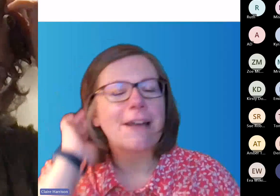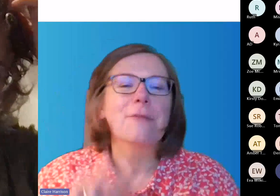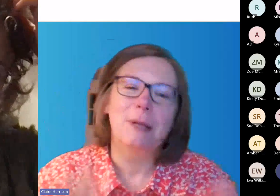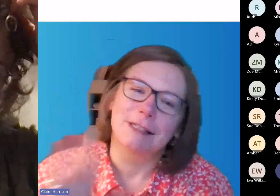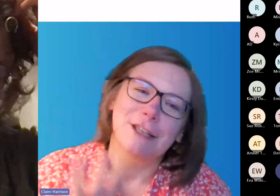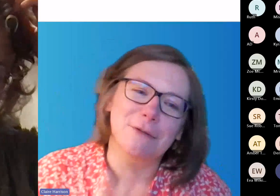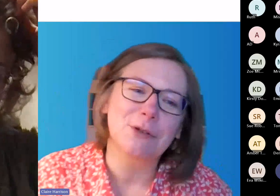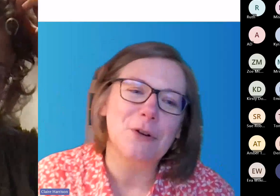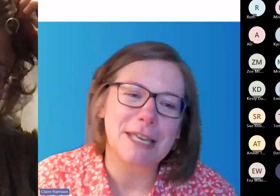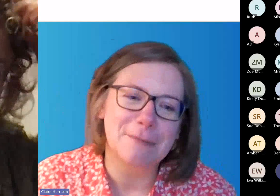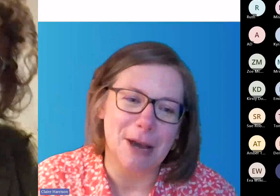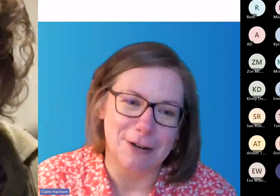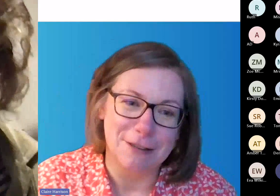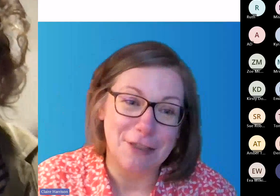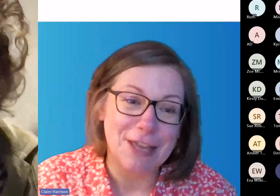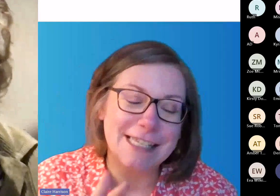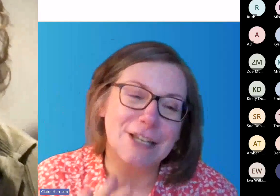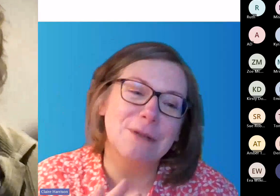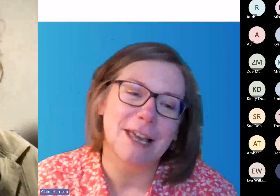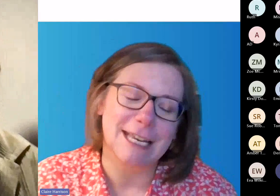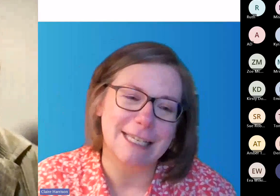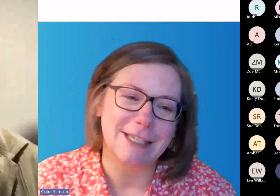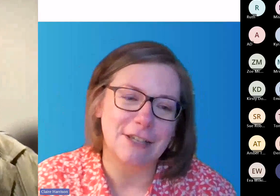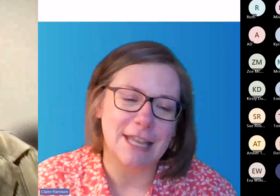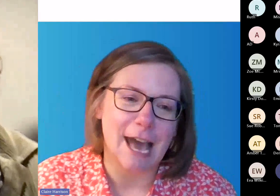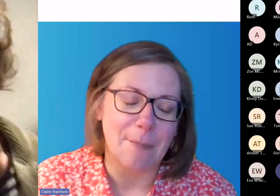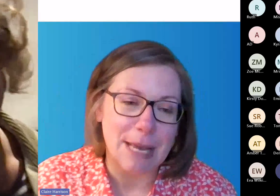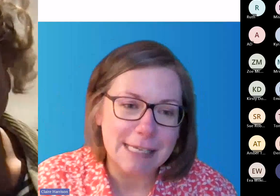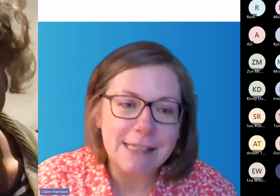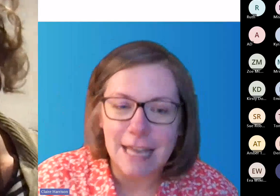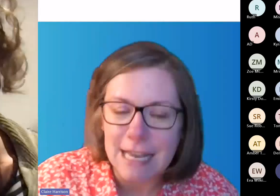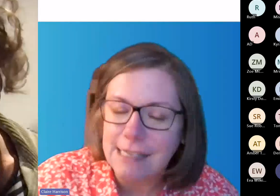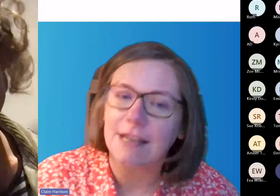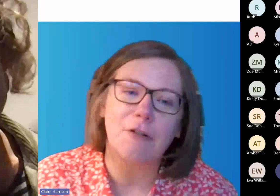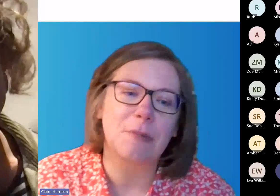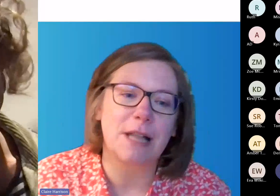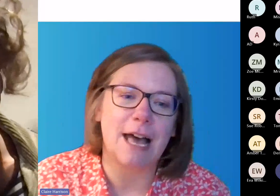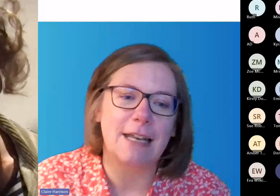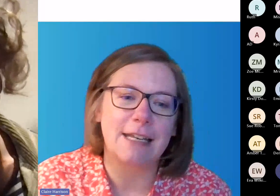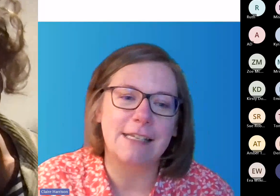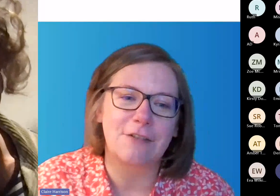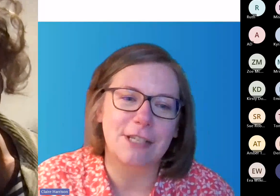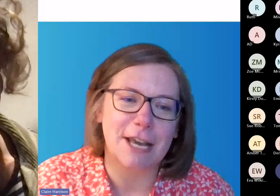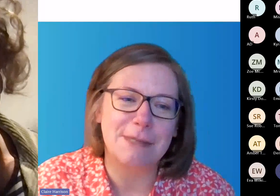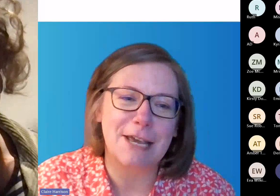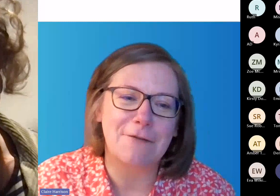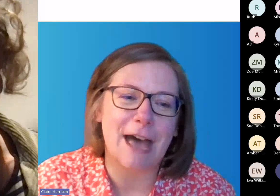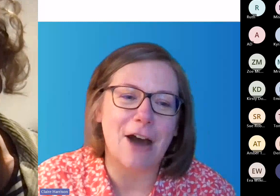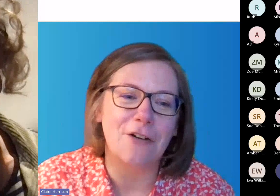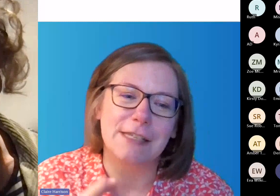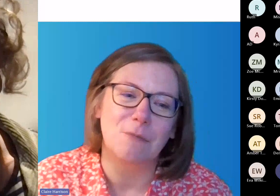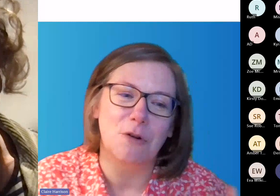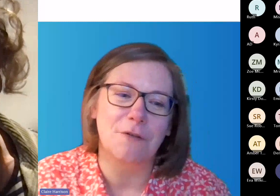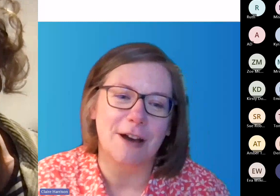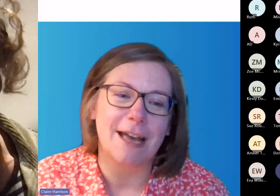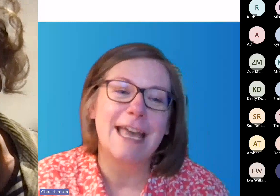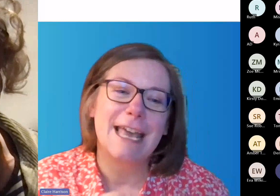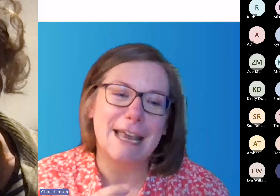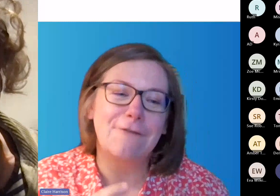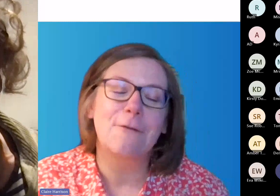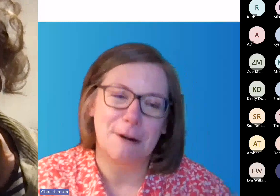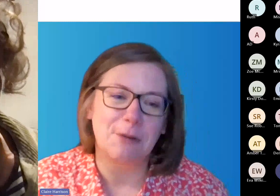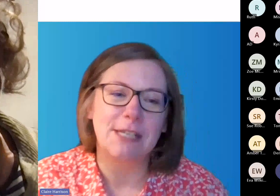Those developments that you were talking about, the things that you would like to do to the app, is there a plan? Is there a timescale for that? Or is it more